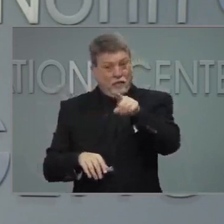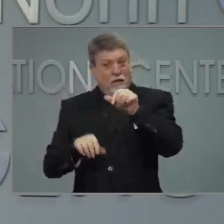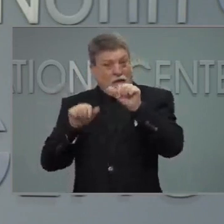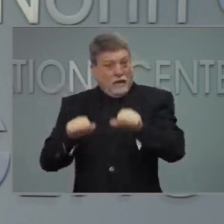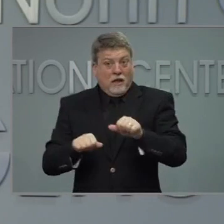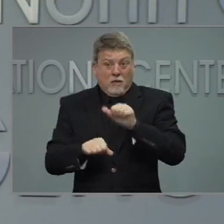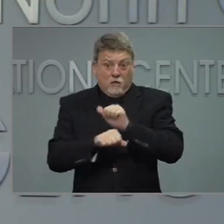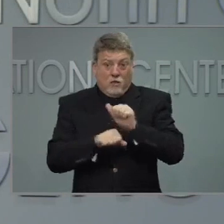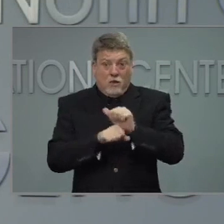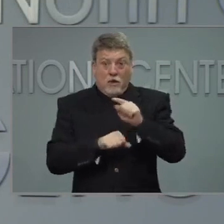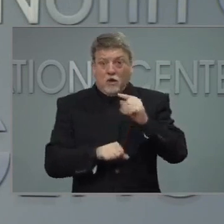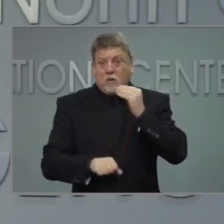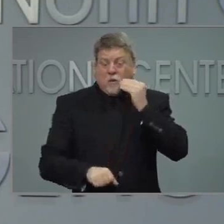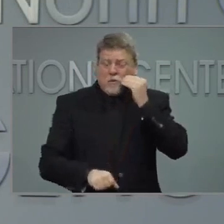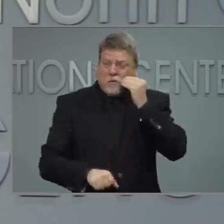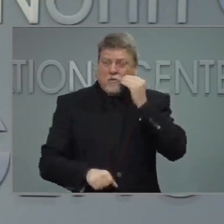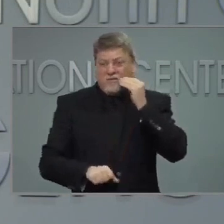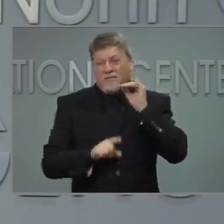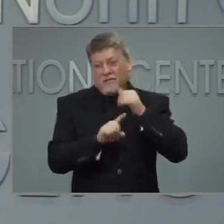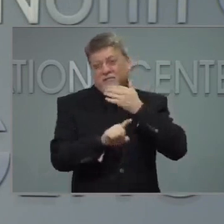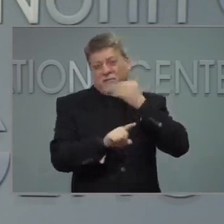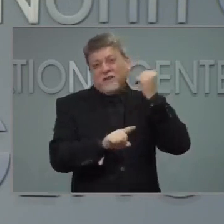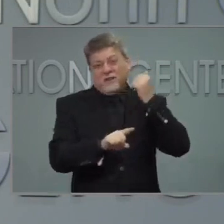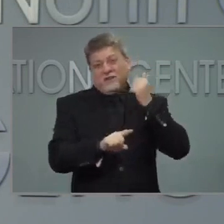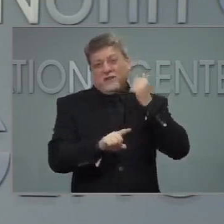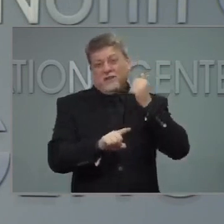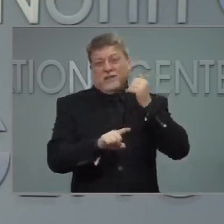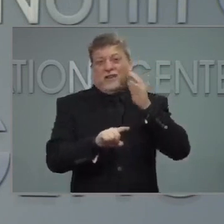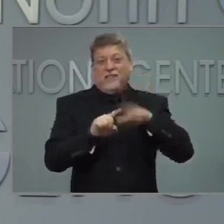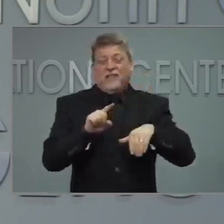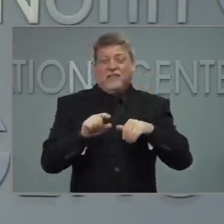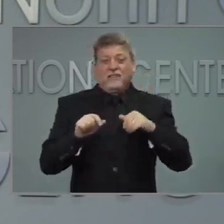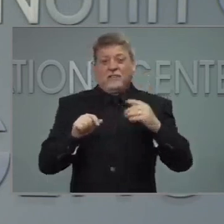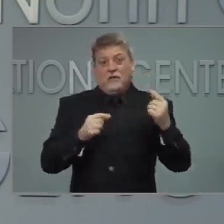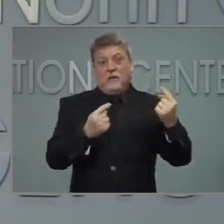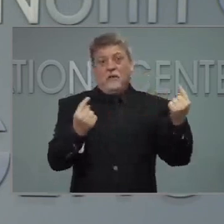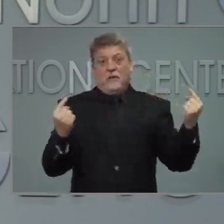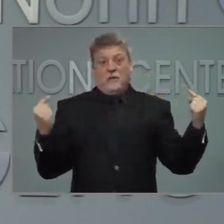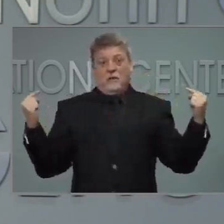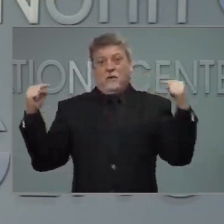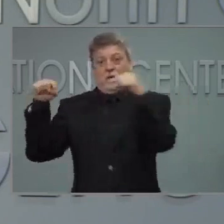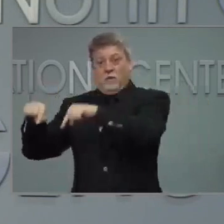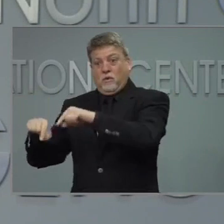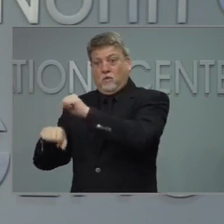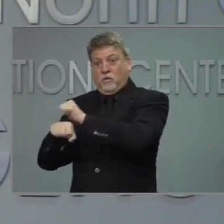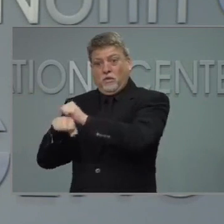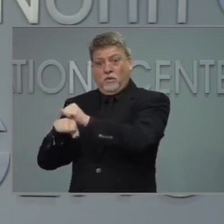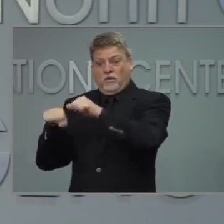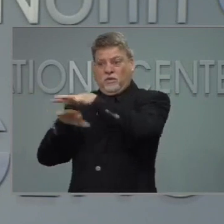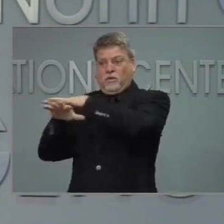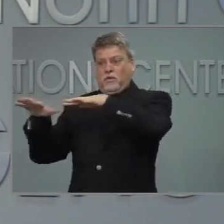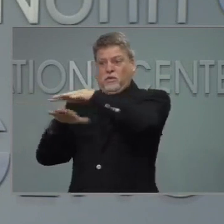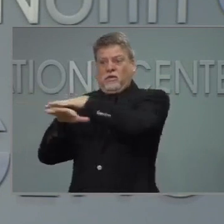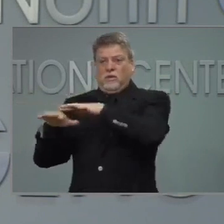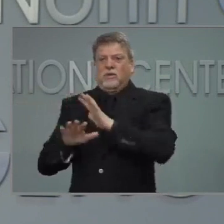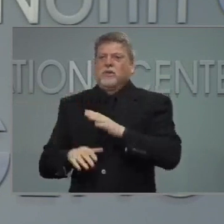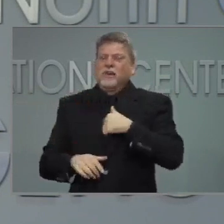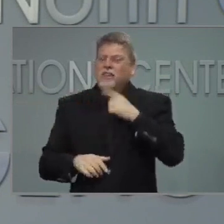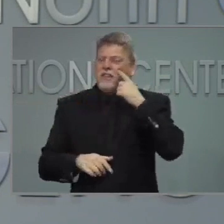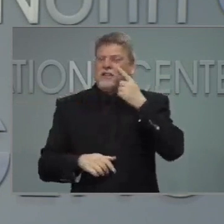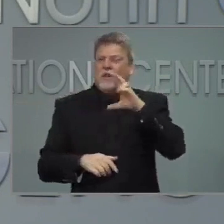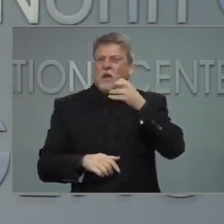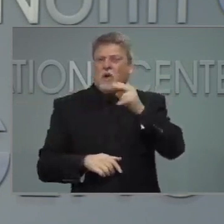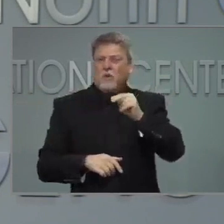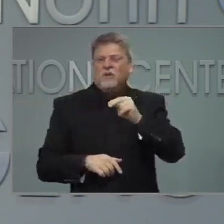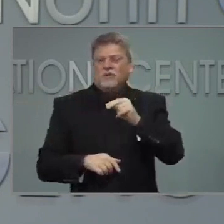remotely, then that's a better situation than having a lot of people in an office setting. But I'll let Dr. Cohen address that